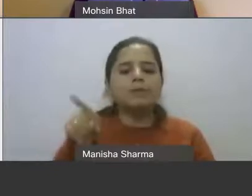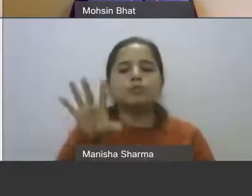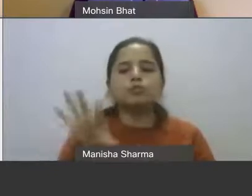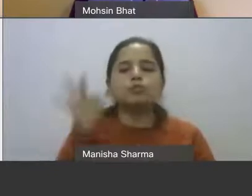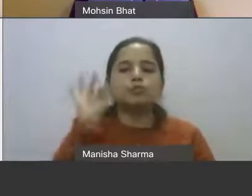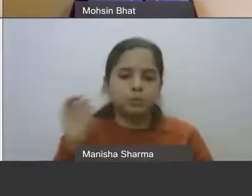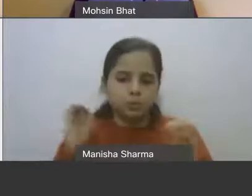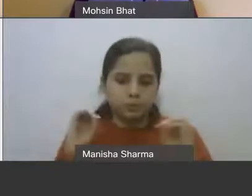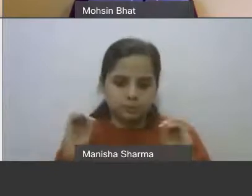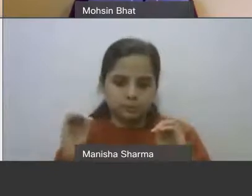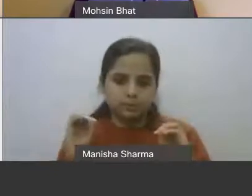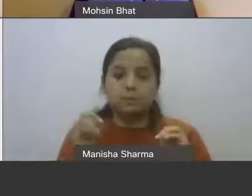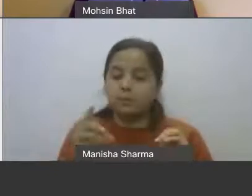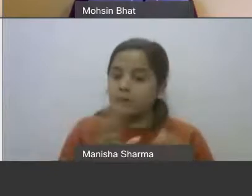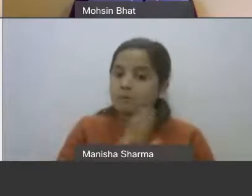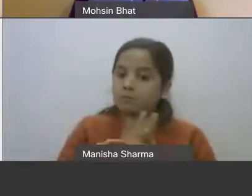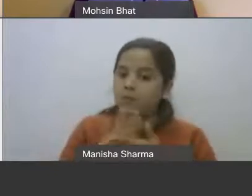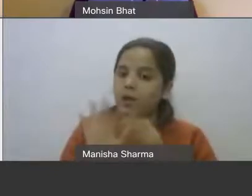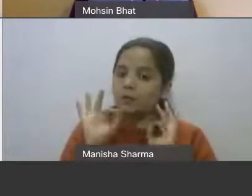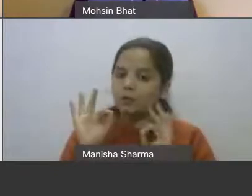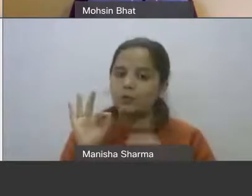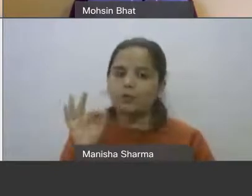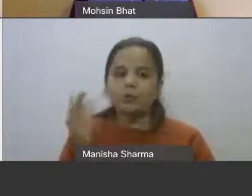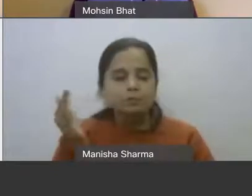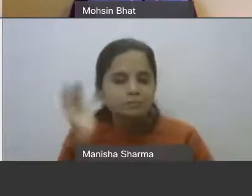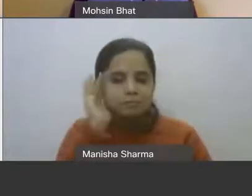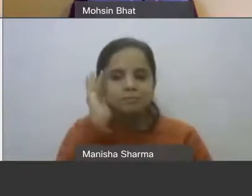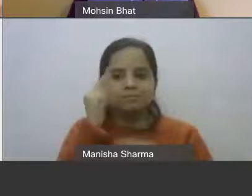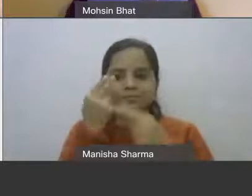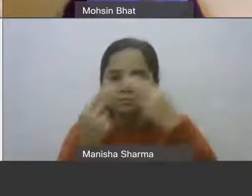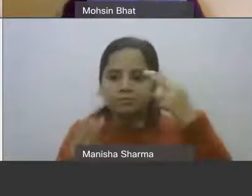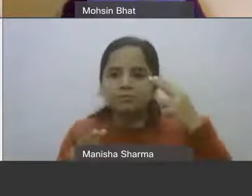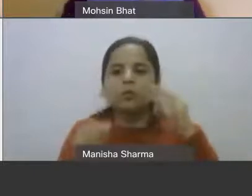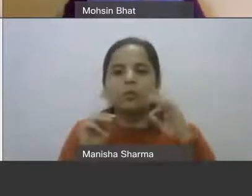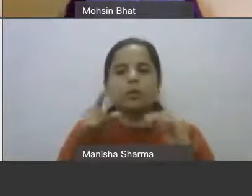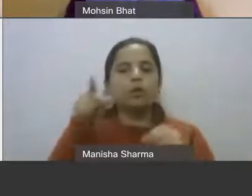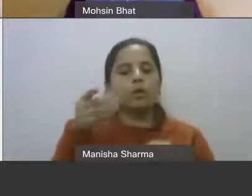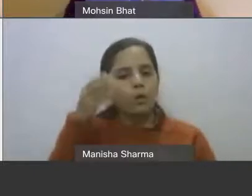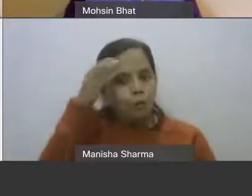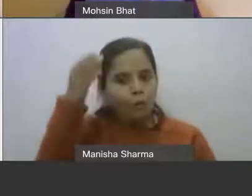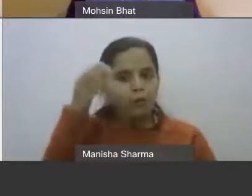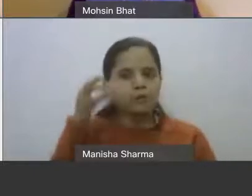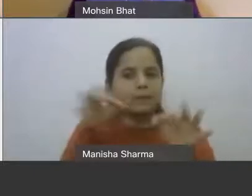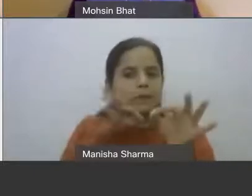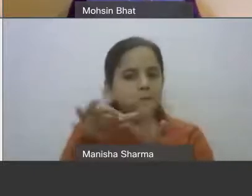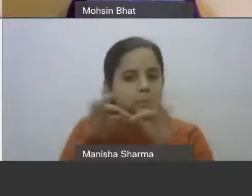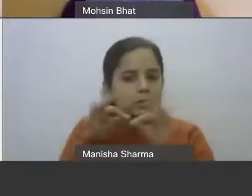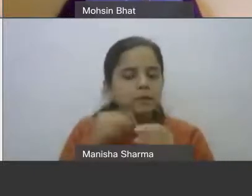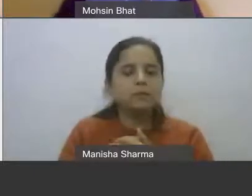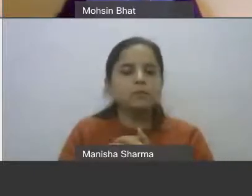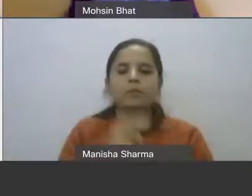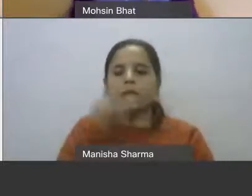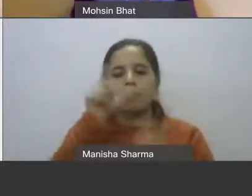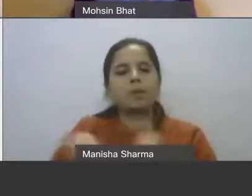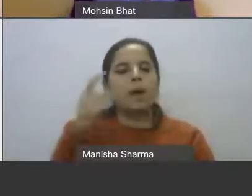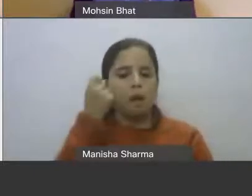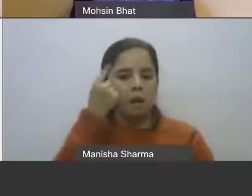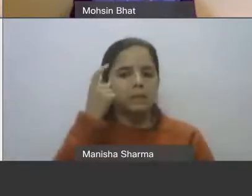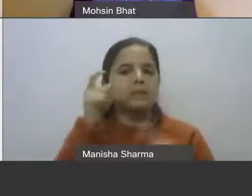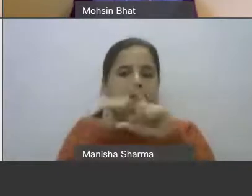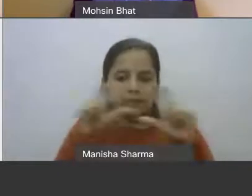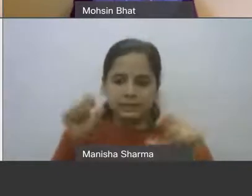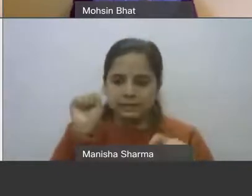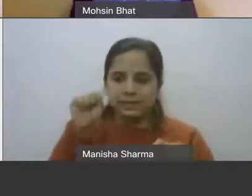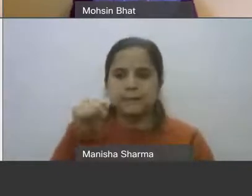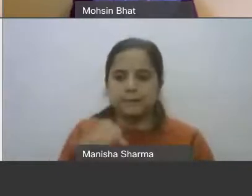themselves. So that's very nice to hear this particular this particular aspect come forward, so that individuals can understand it.